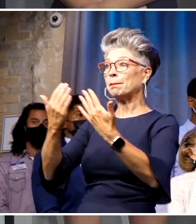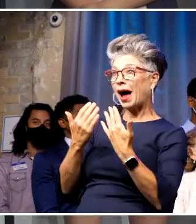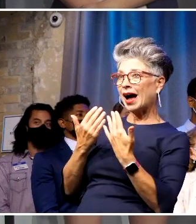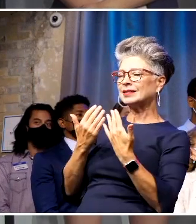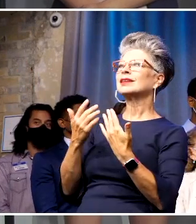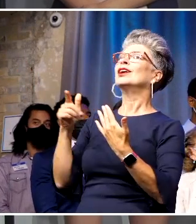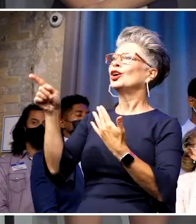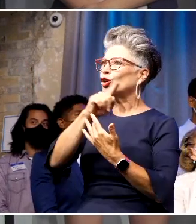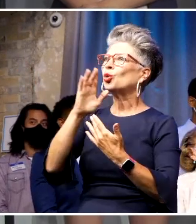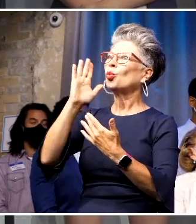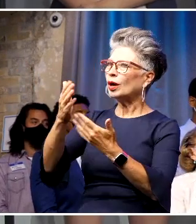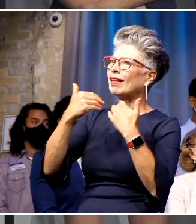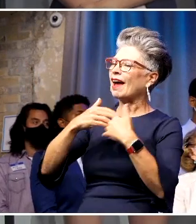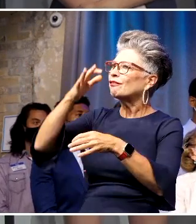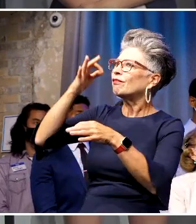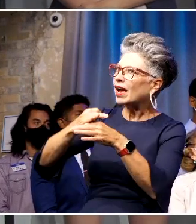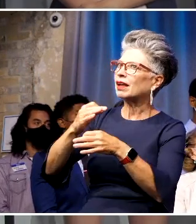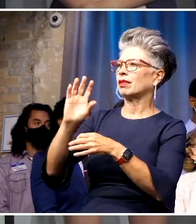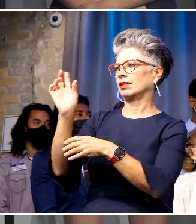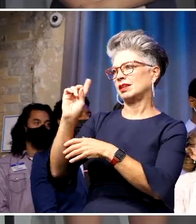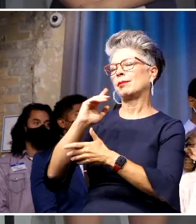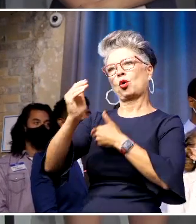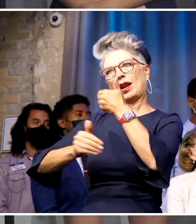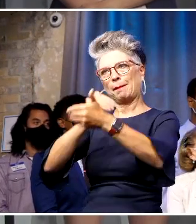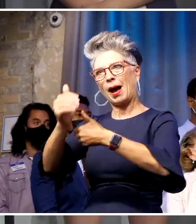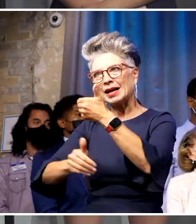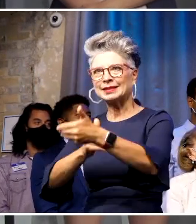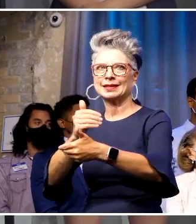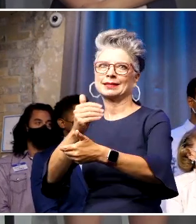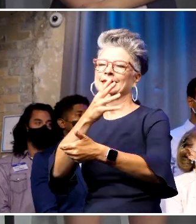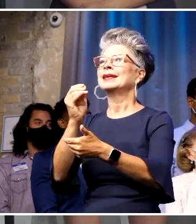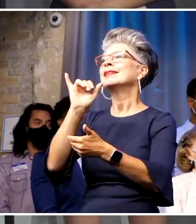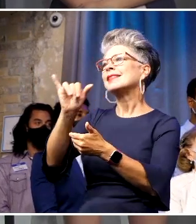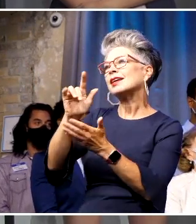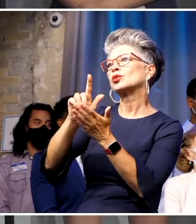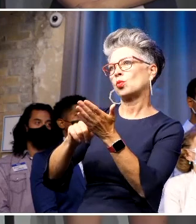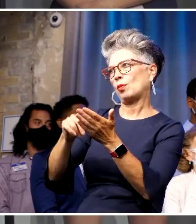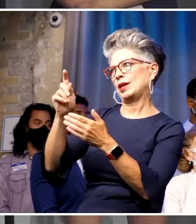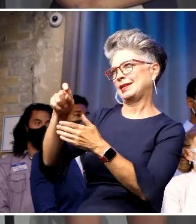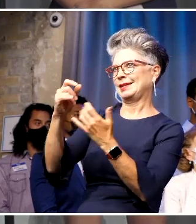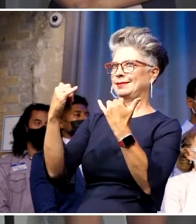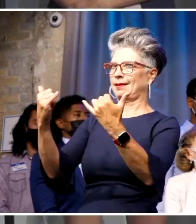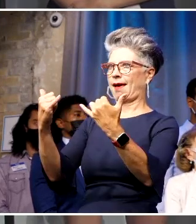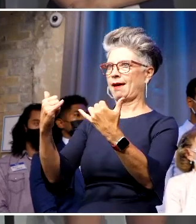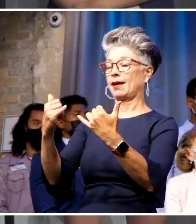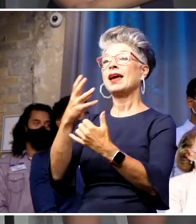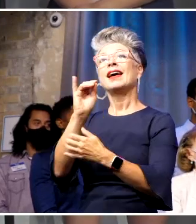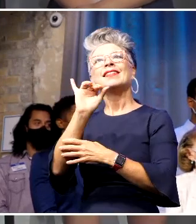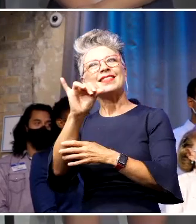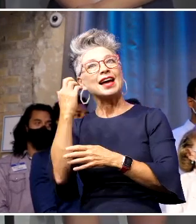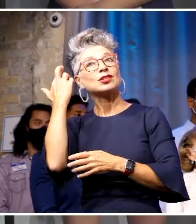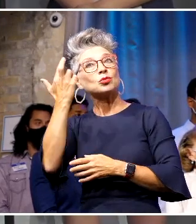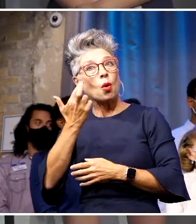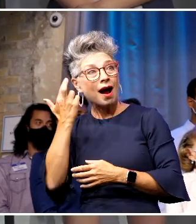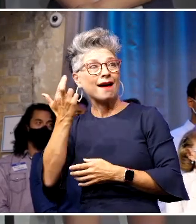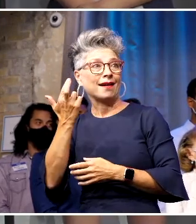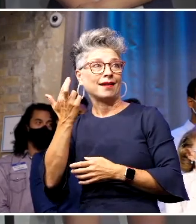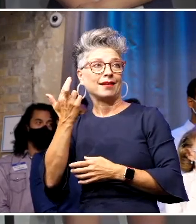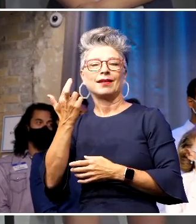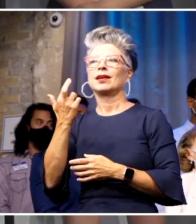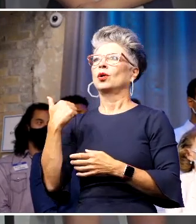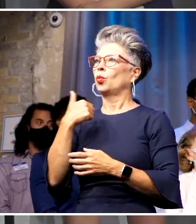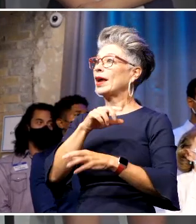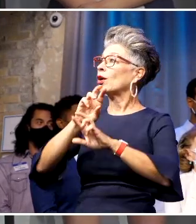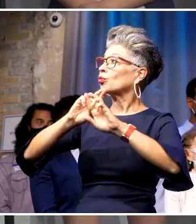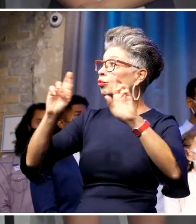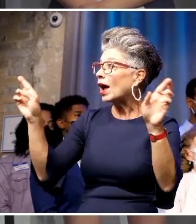new faith in the democratic process. And that is what we need today. And that is why we are